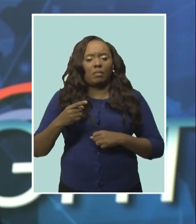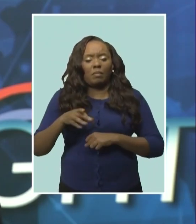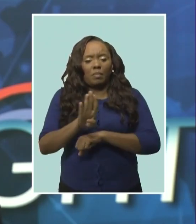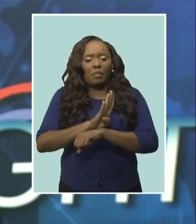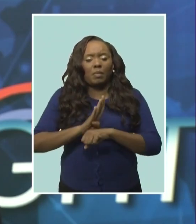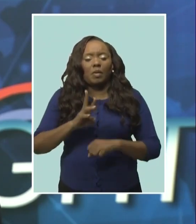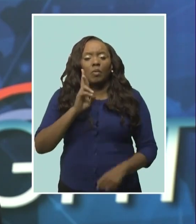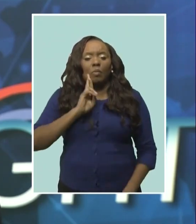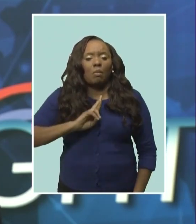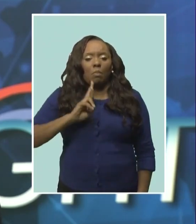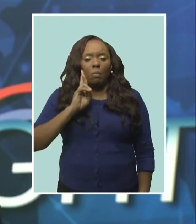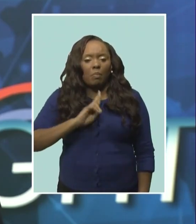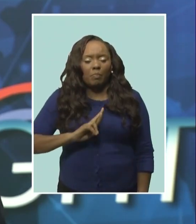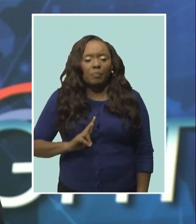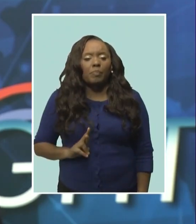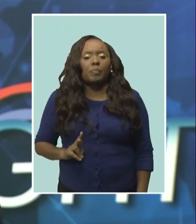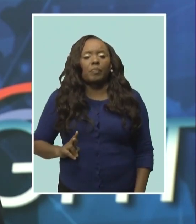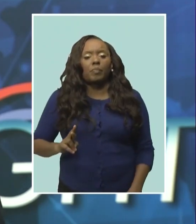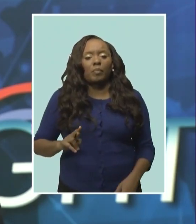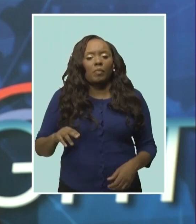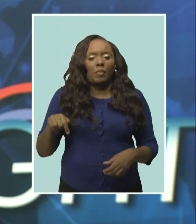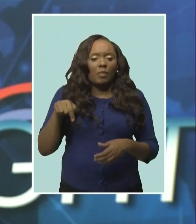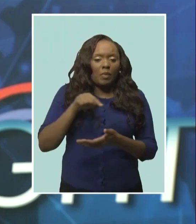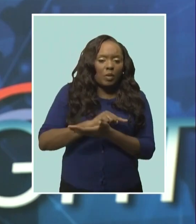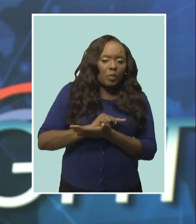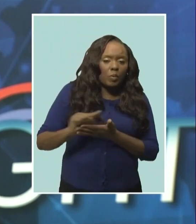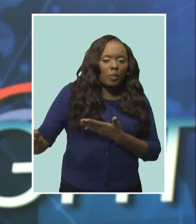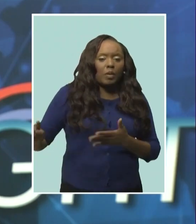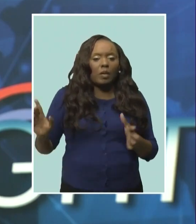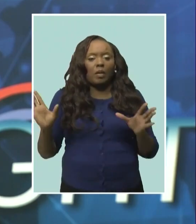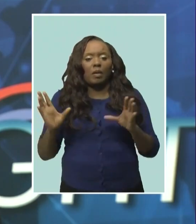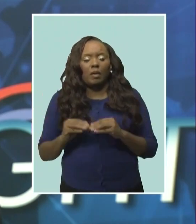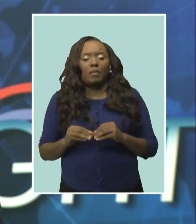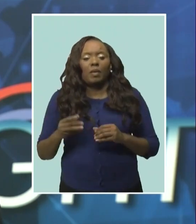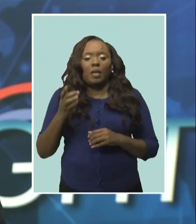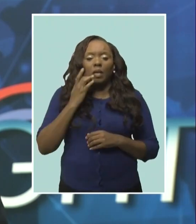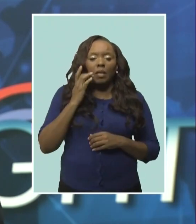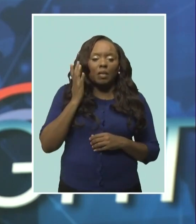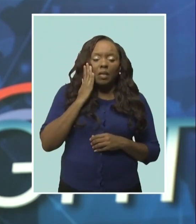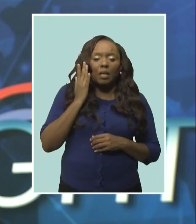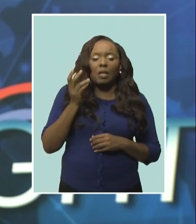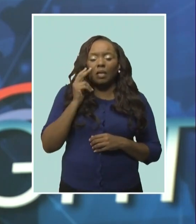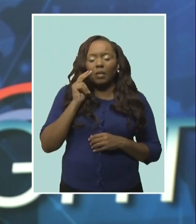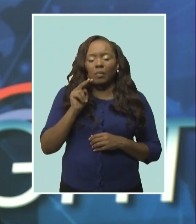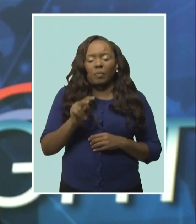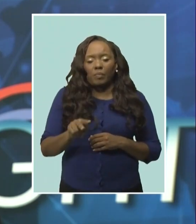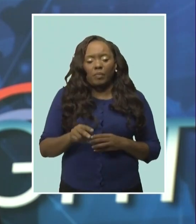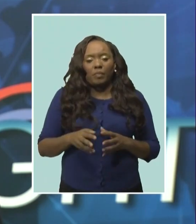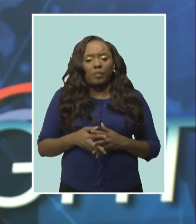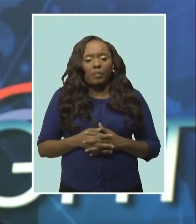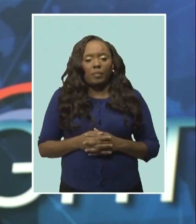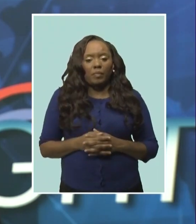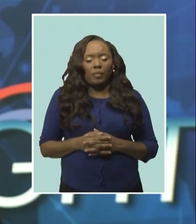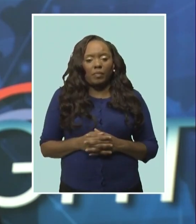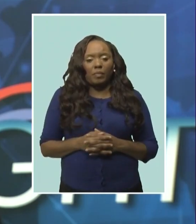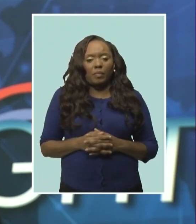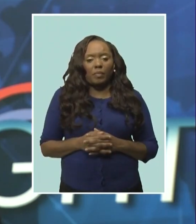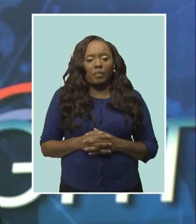industry. The issue has been a talking point at a week-long conference at the Radisson Aquatica. Trevor Thorpe